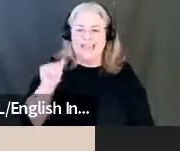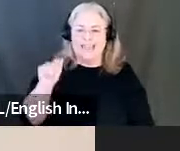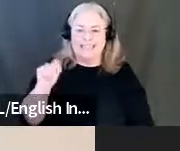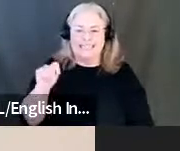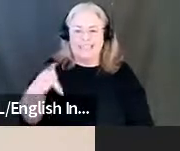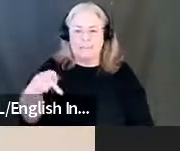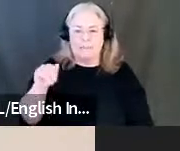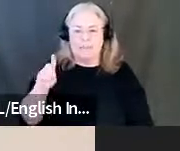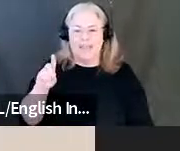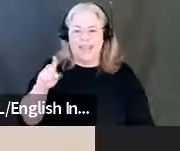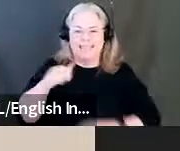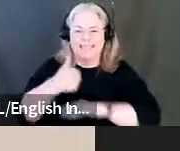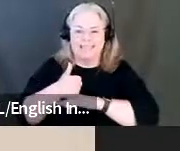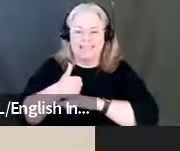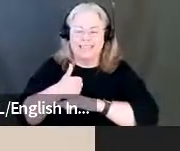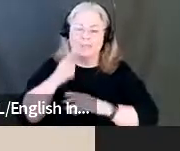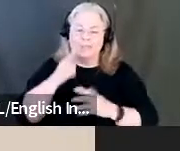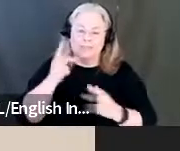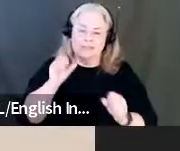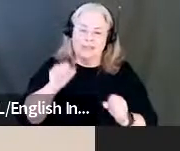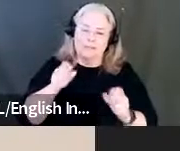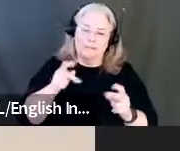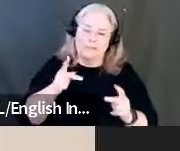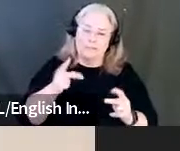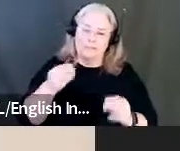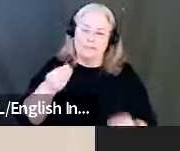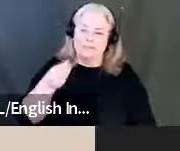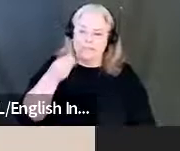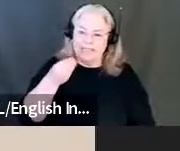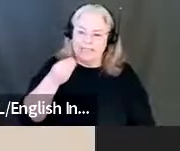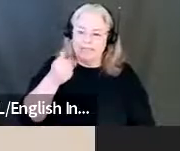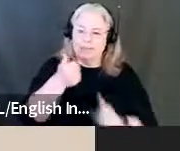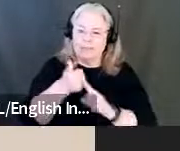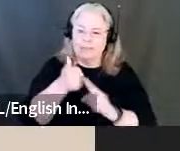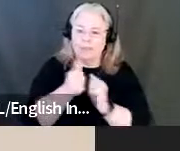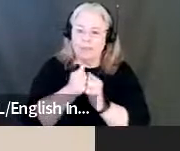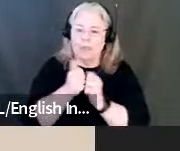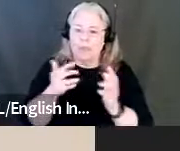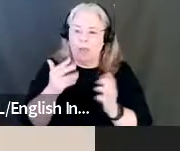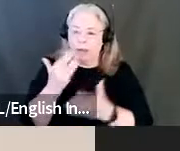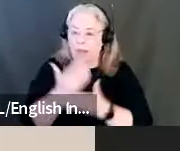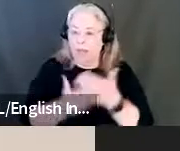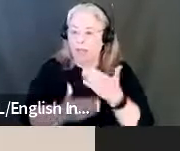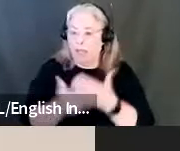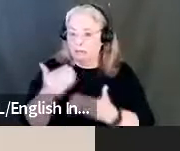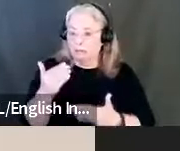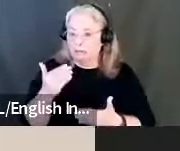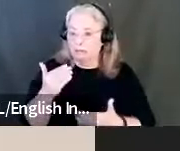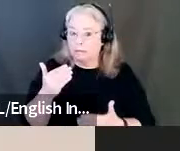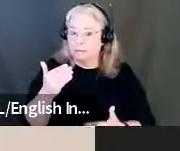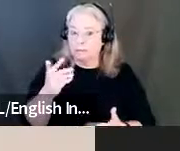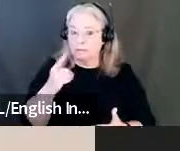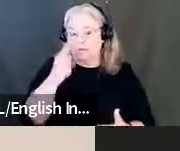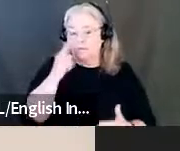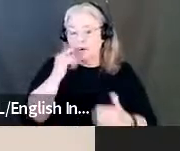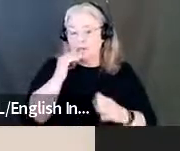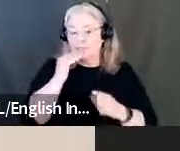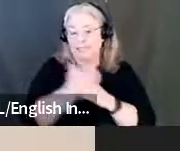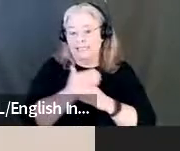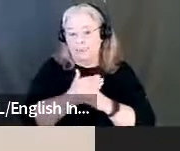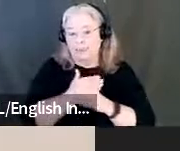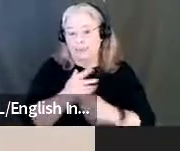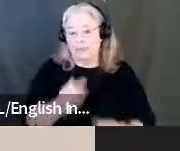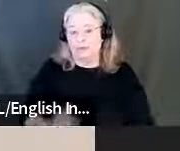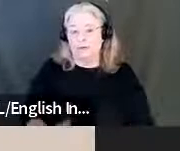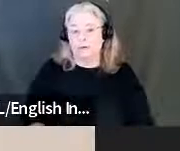that enables people to be able to feed themselves without any hands for a sandwich. So we're just going to put this on top of here. Notice it's